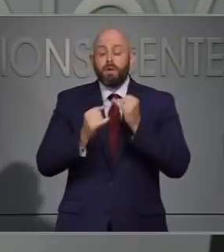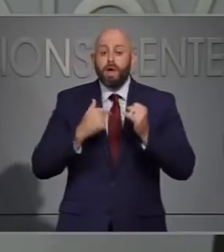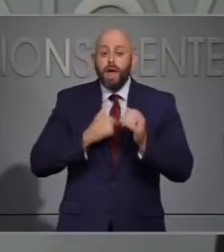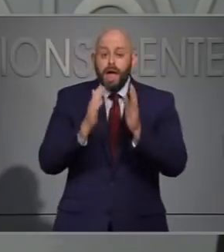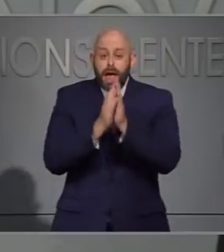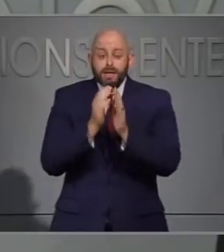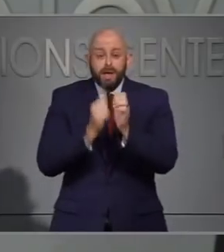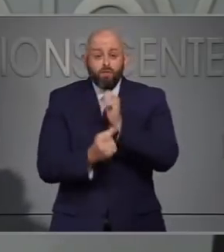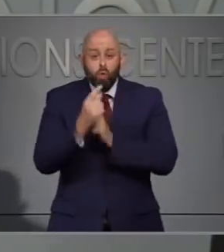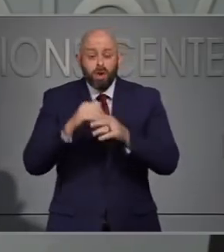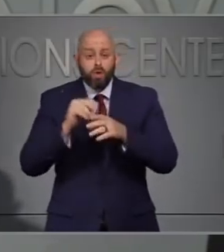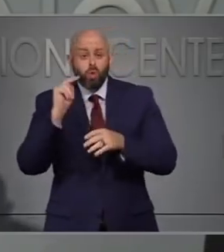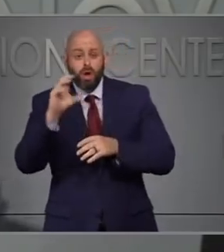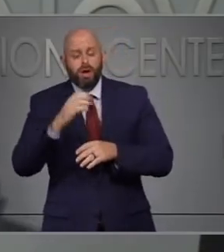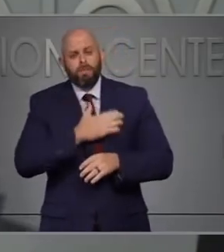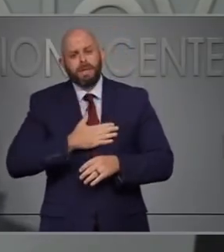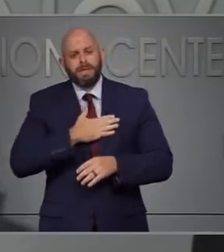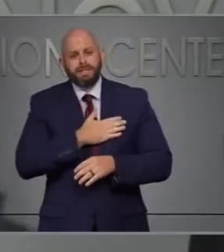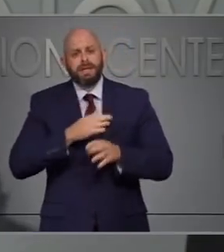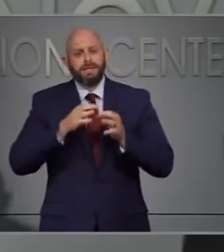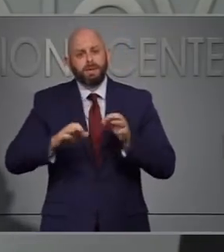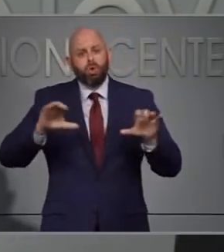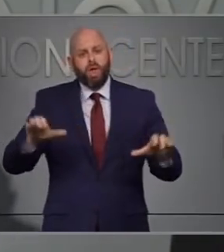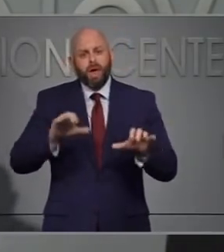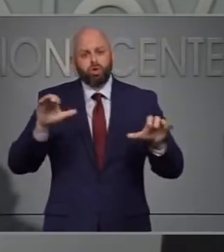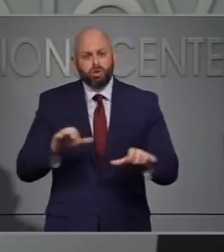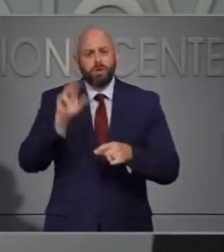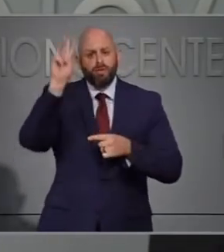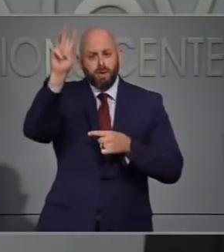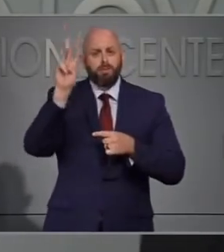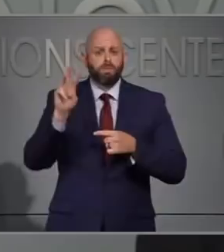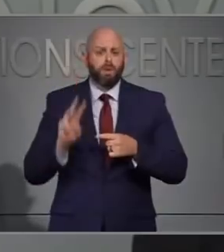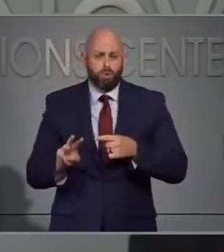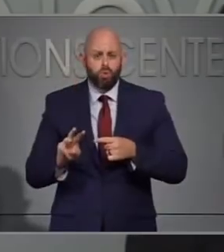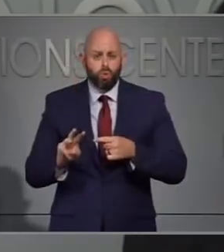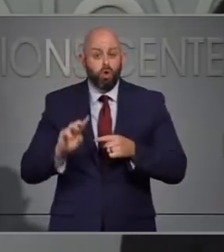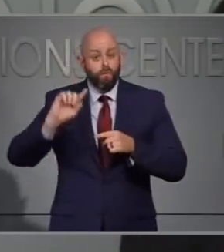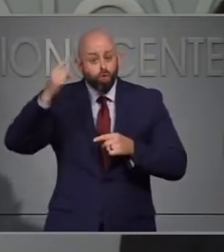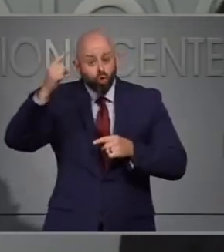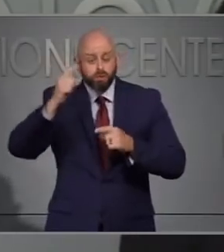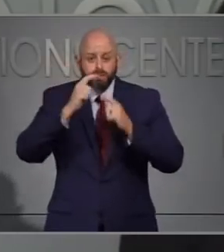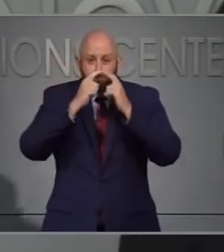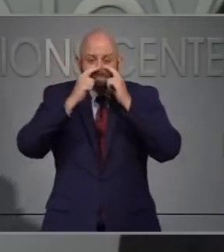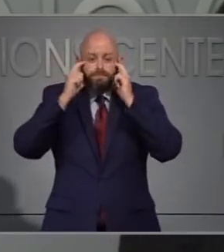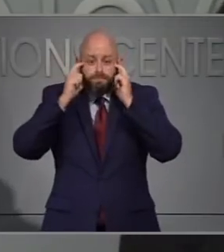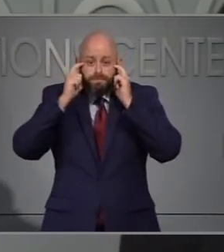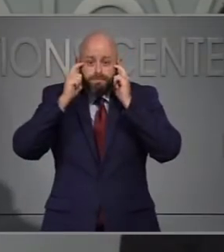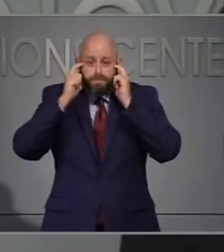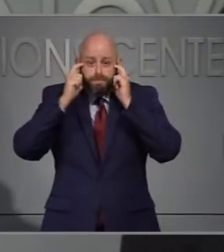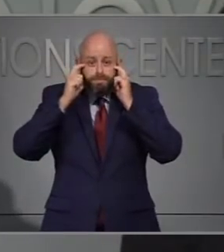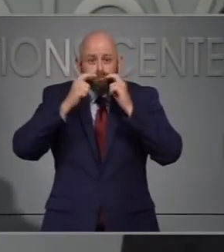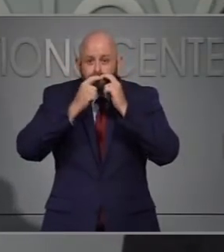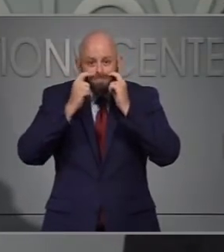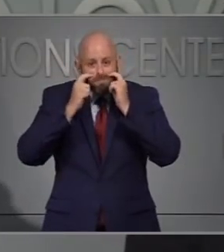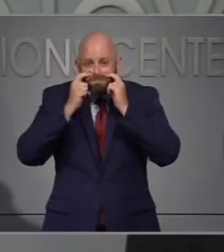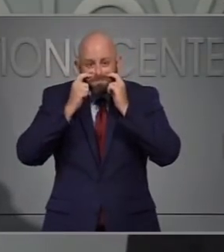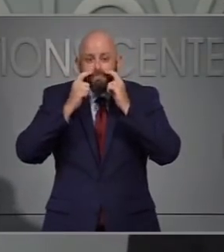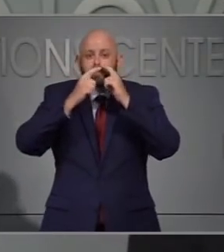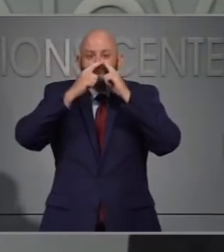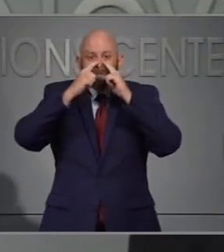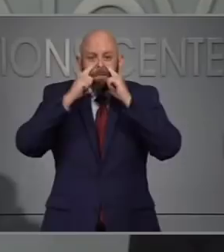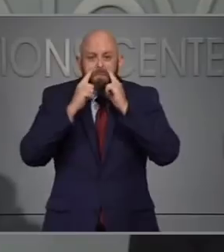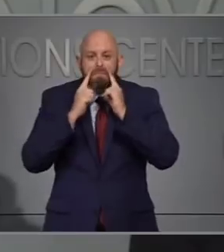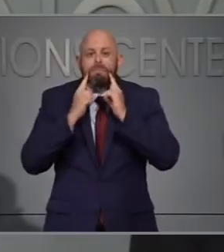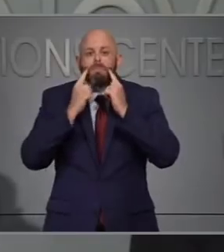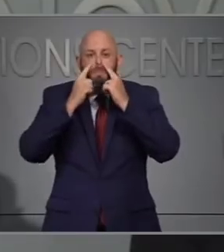Carolinian to take the simple actions of wearing a face covering that covers your nose and your mouth. We will keep doing our